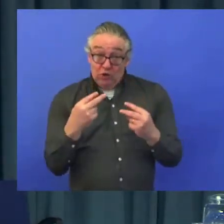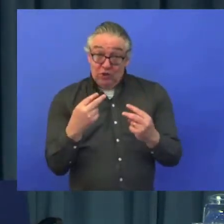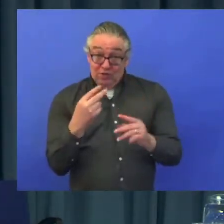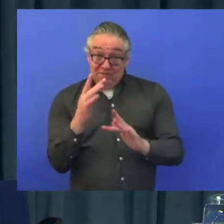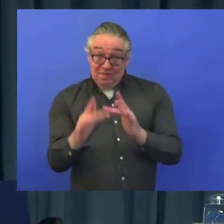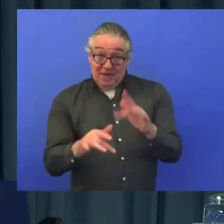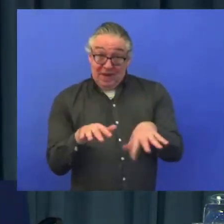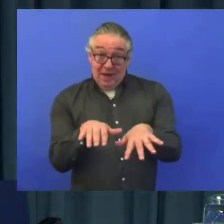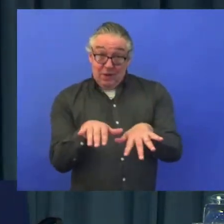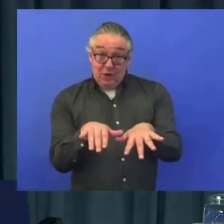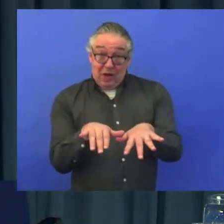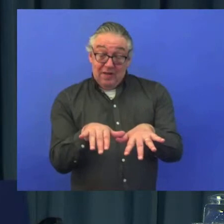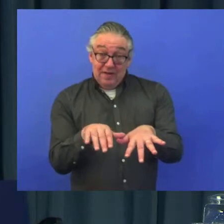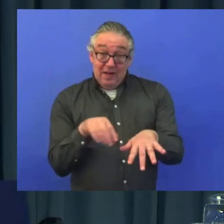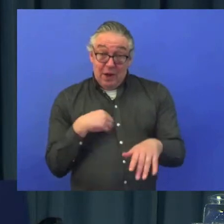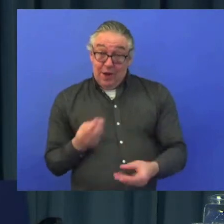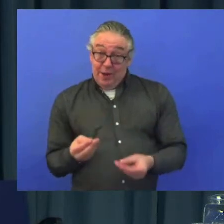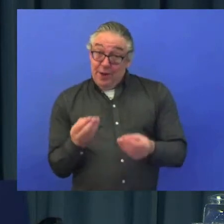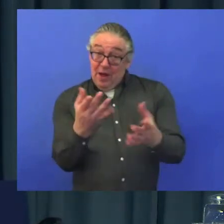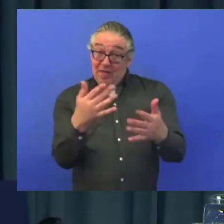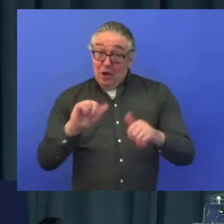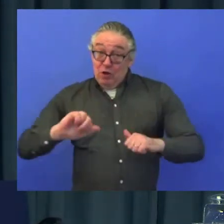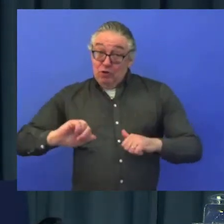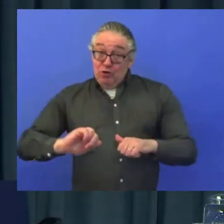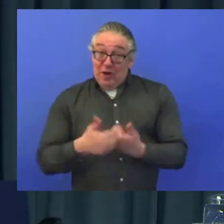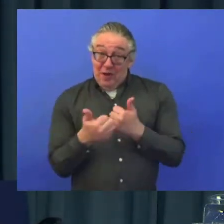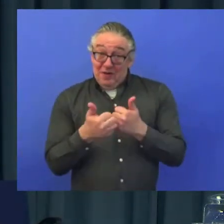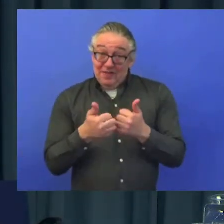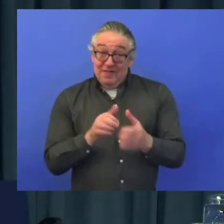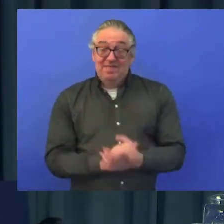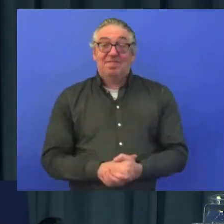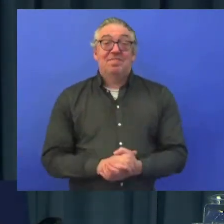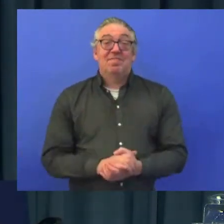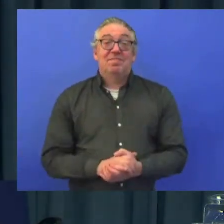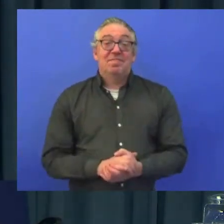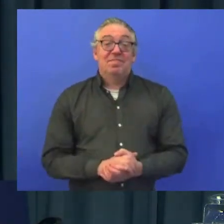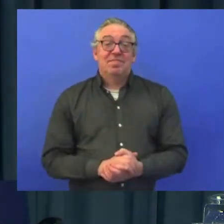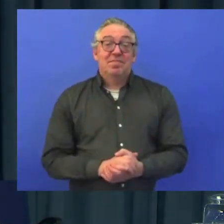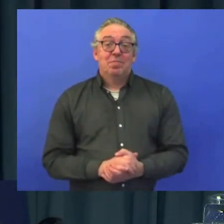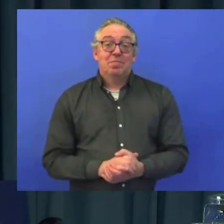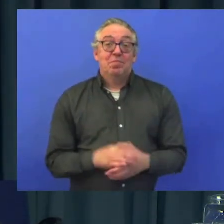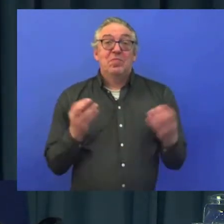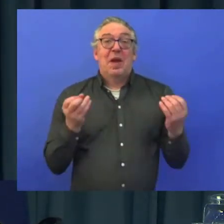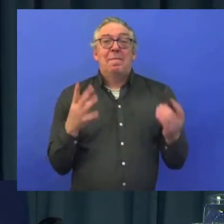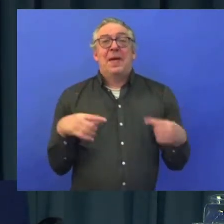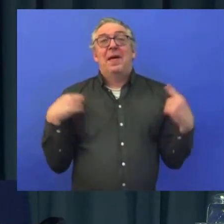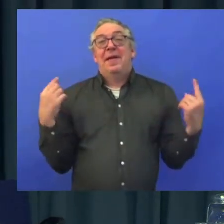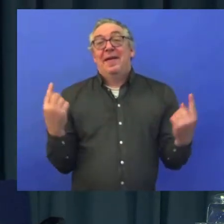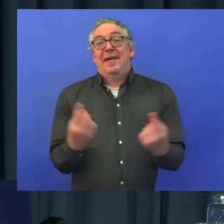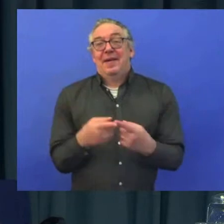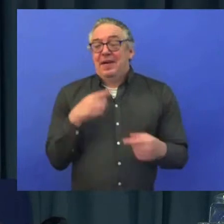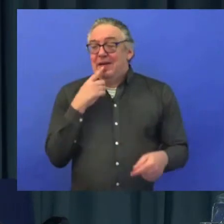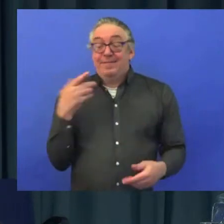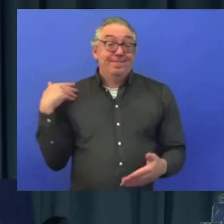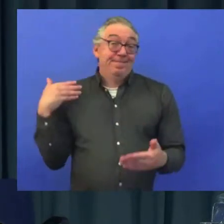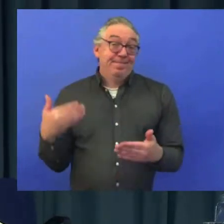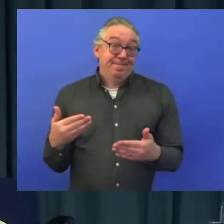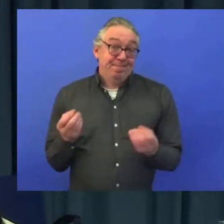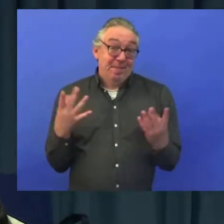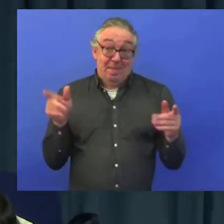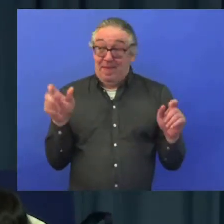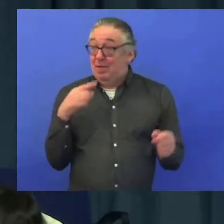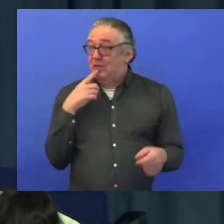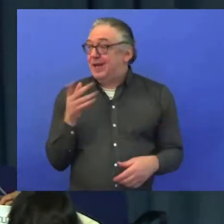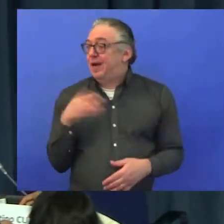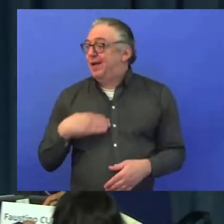challenge. Because we talk an awful lot about how exhausted we are sitting in front of our Zoom or sitting in front of